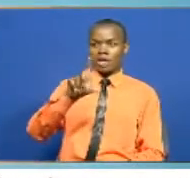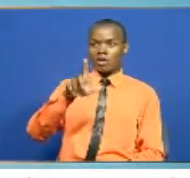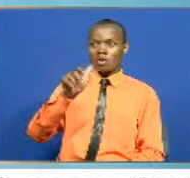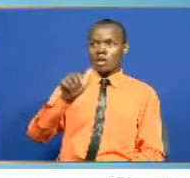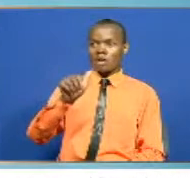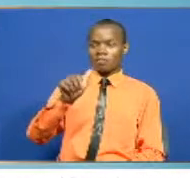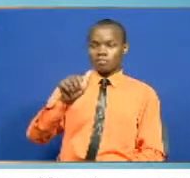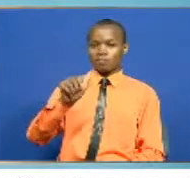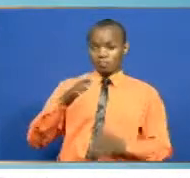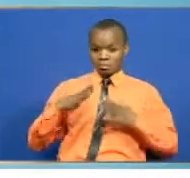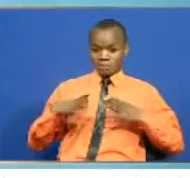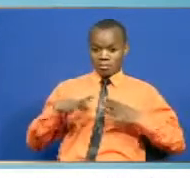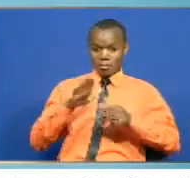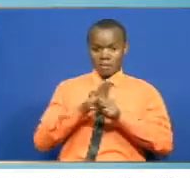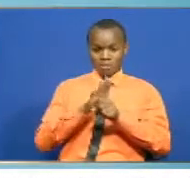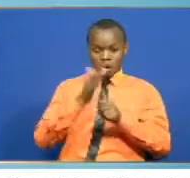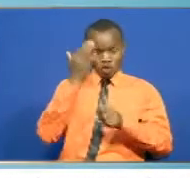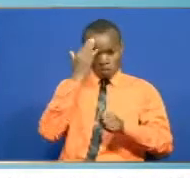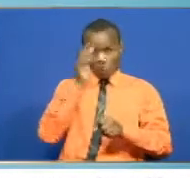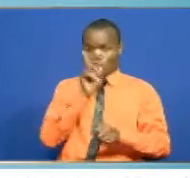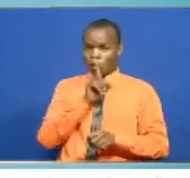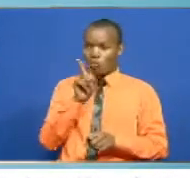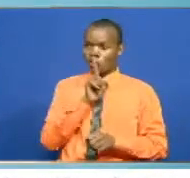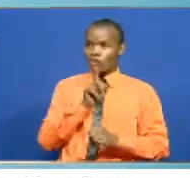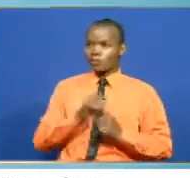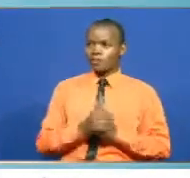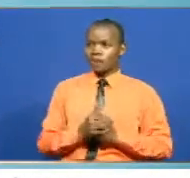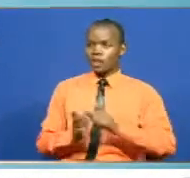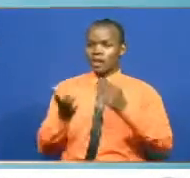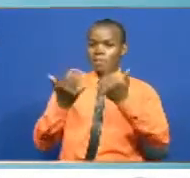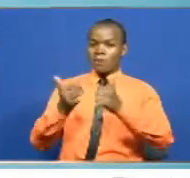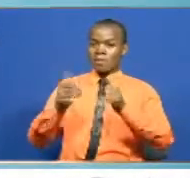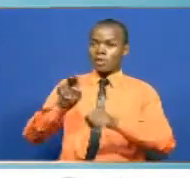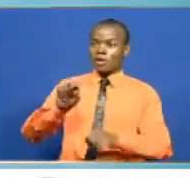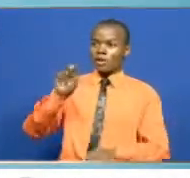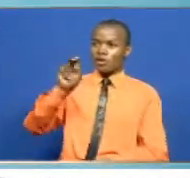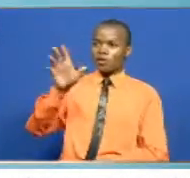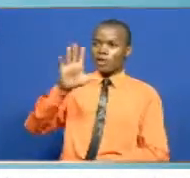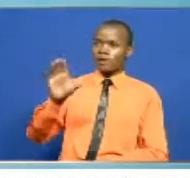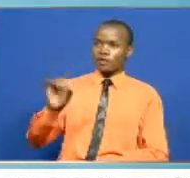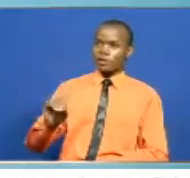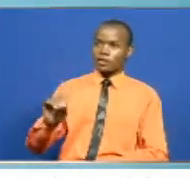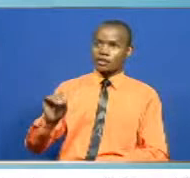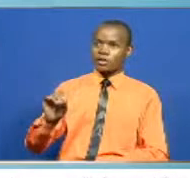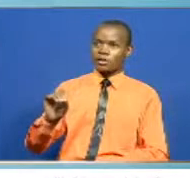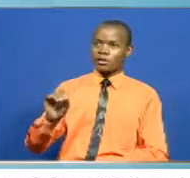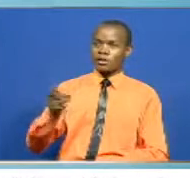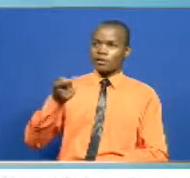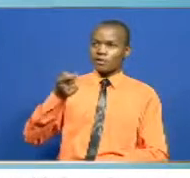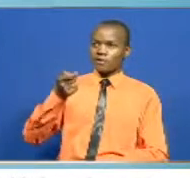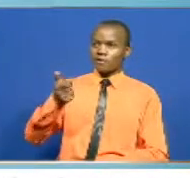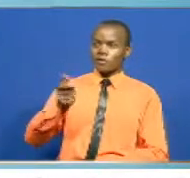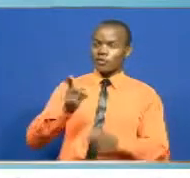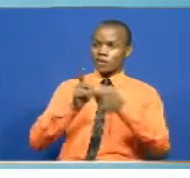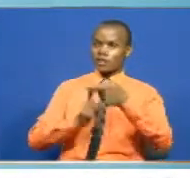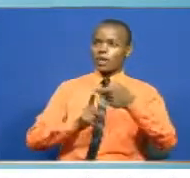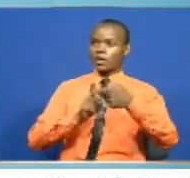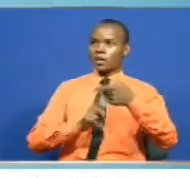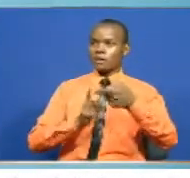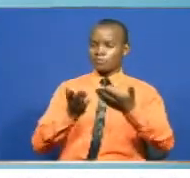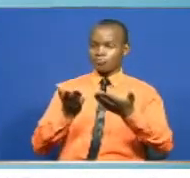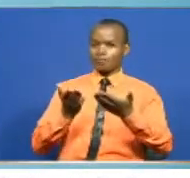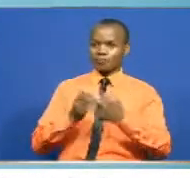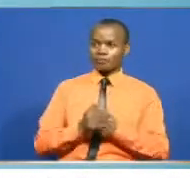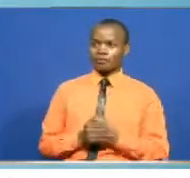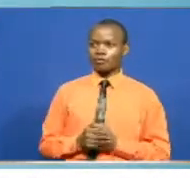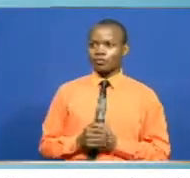them. Just playing in North Africa, I played in North Africa for a few years already, and I